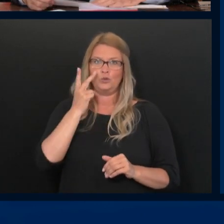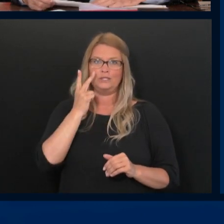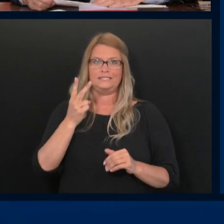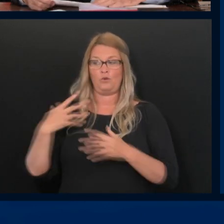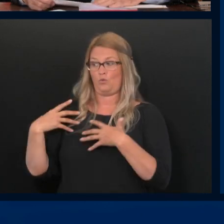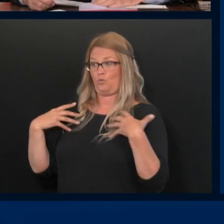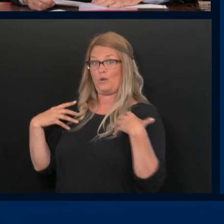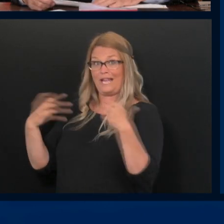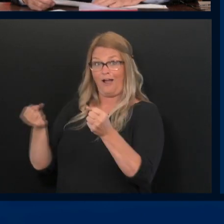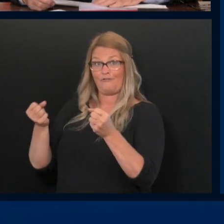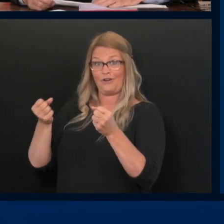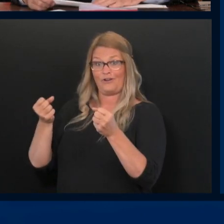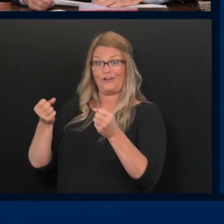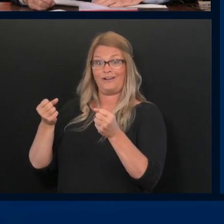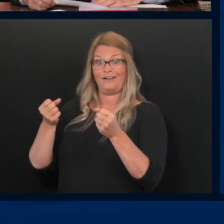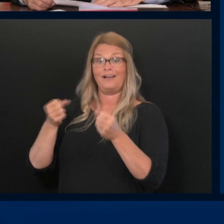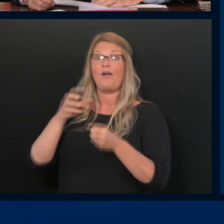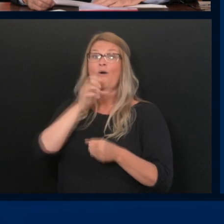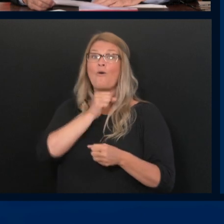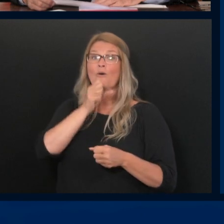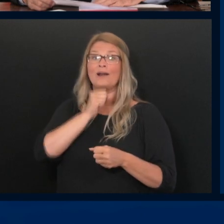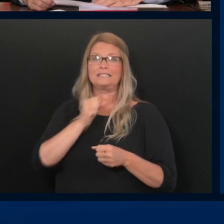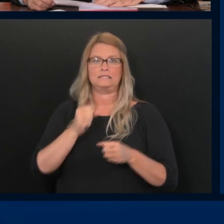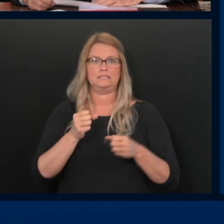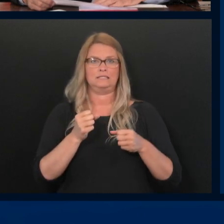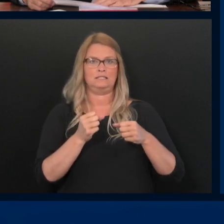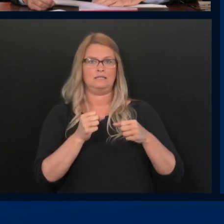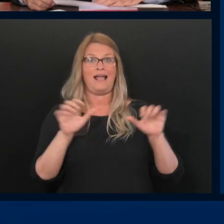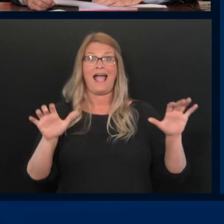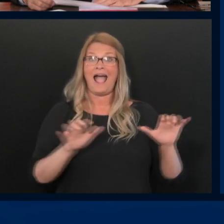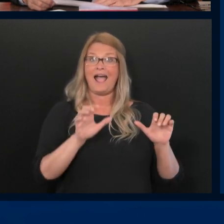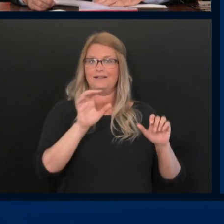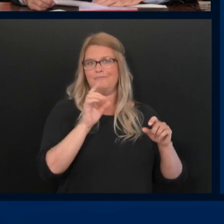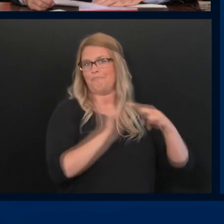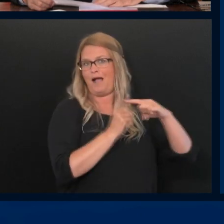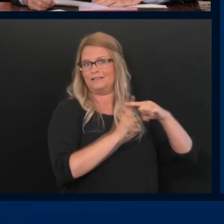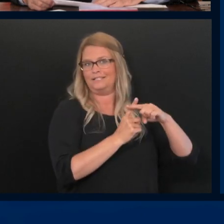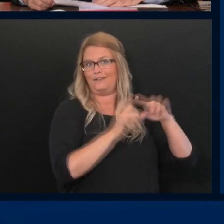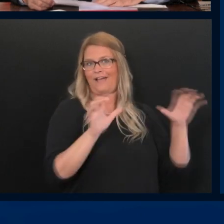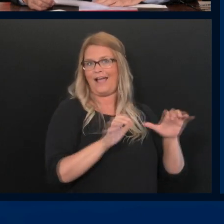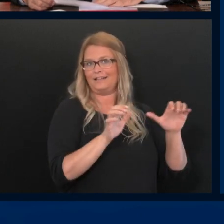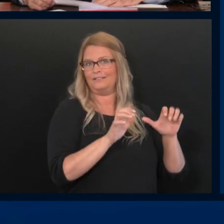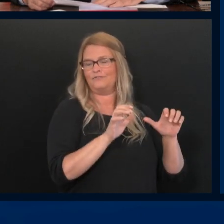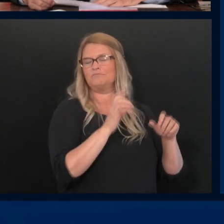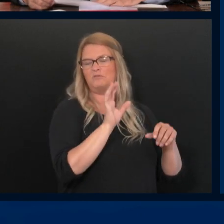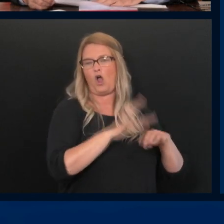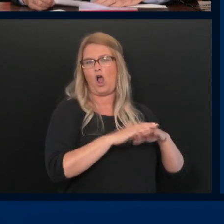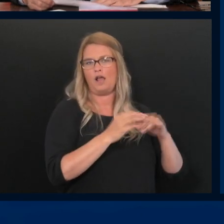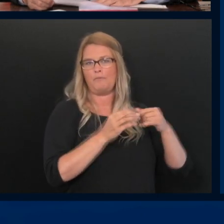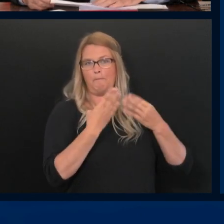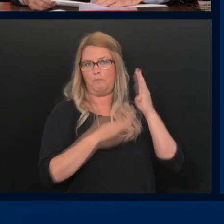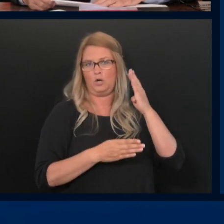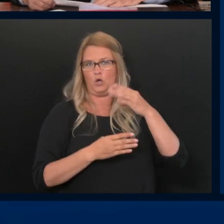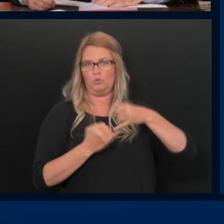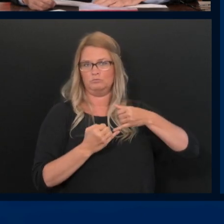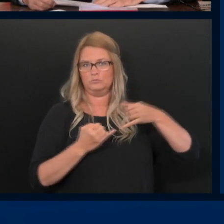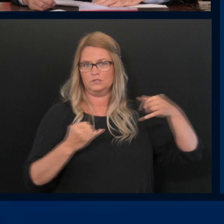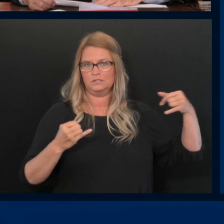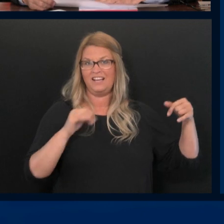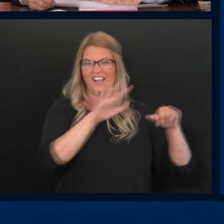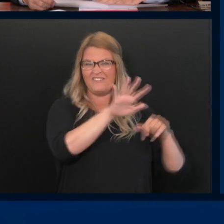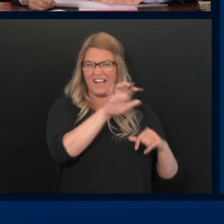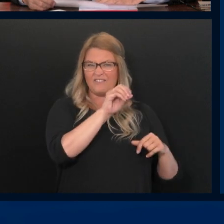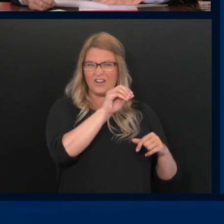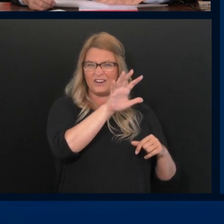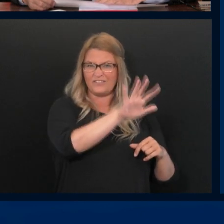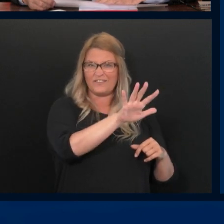line is on the top, bottom line's on the bottom, or active line's on the bottom. We've got 505 cases